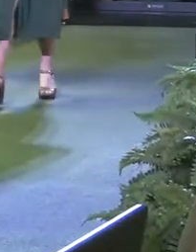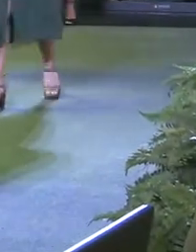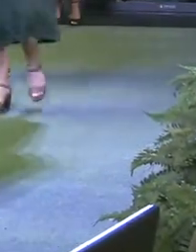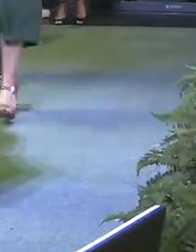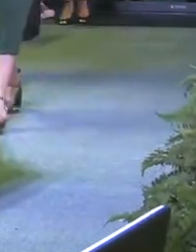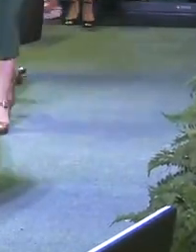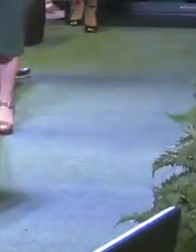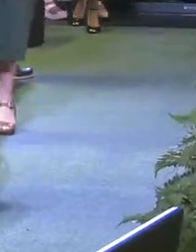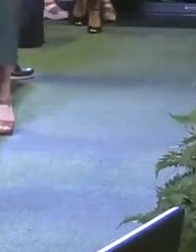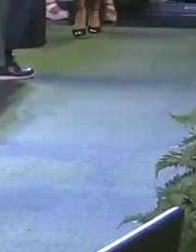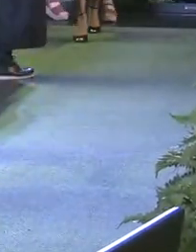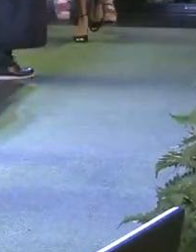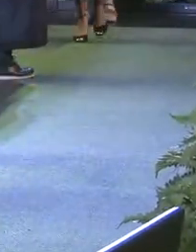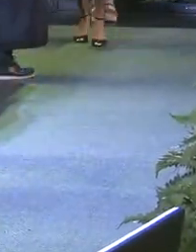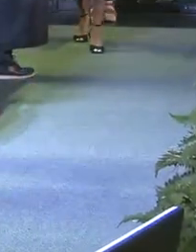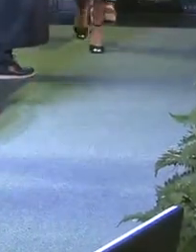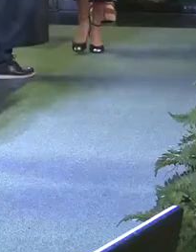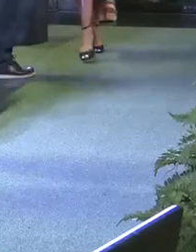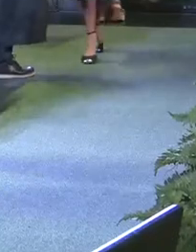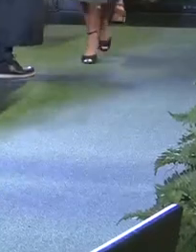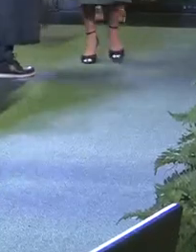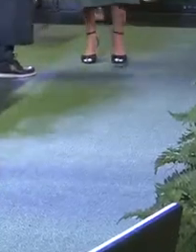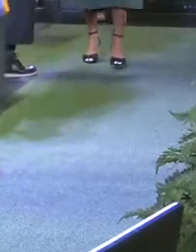Lonnie Adria Brewer.